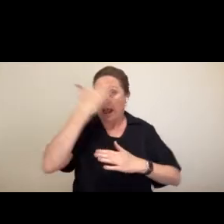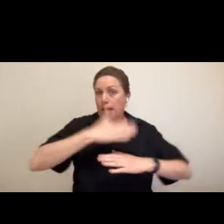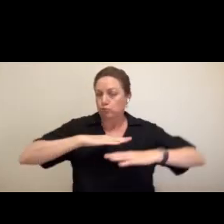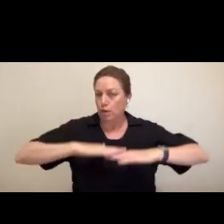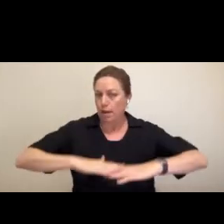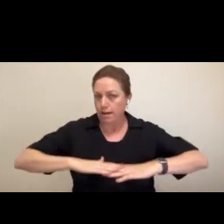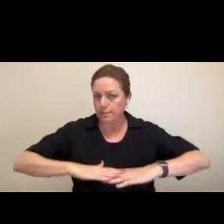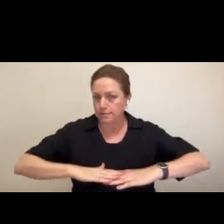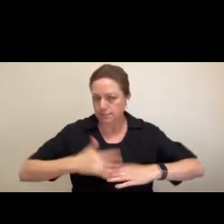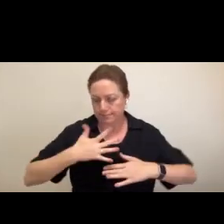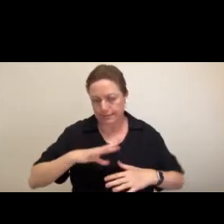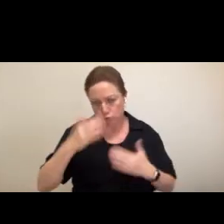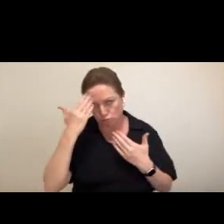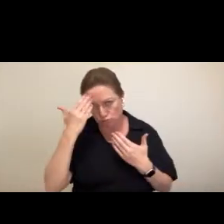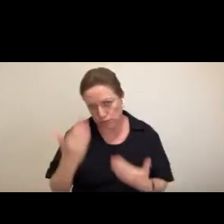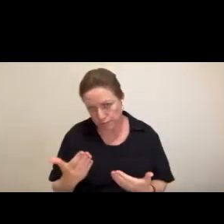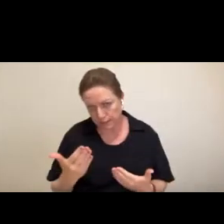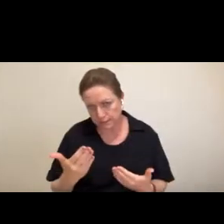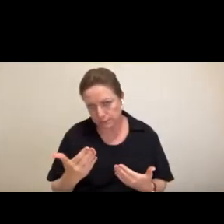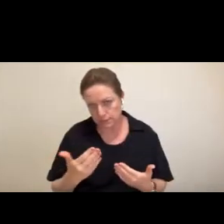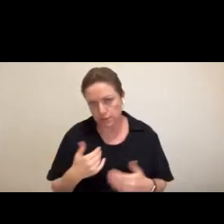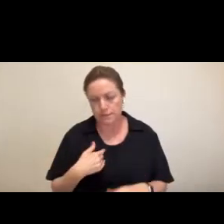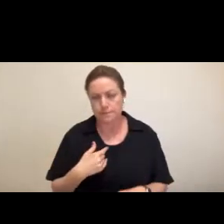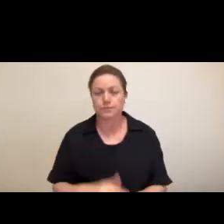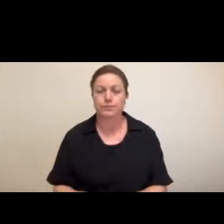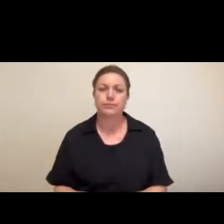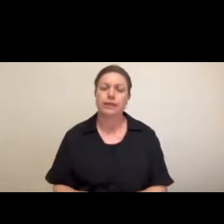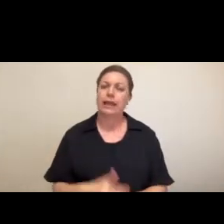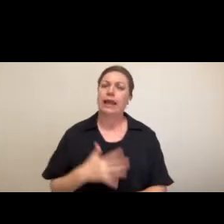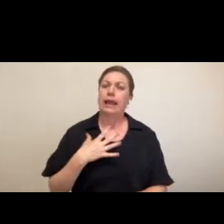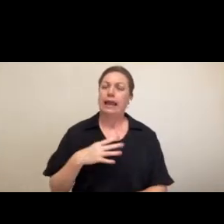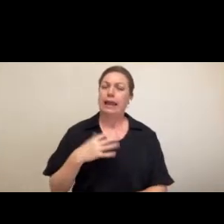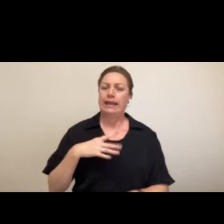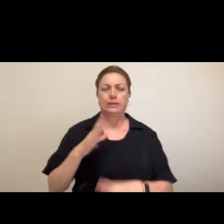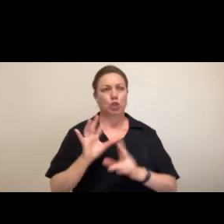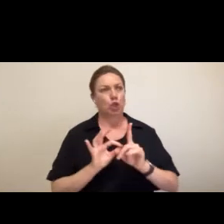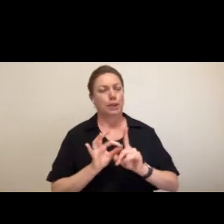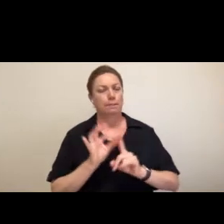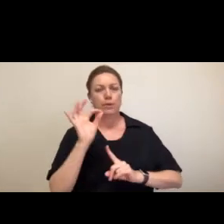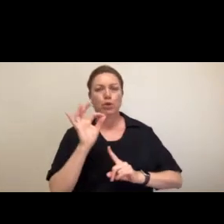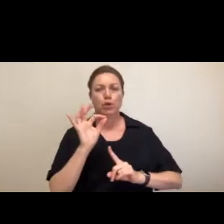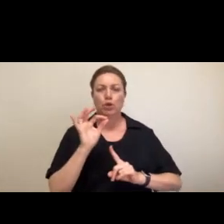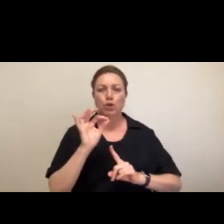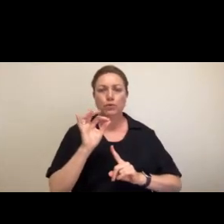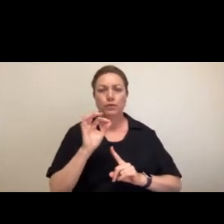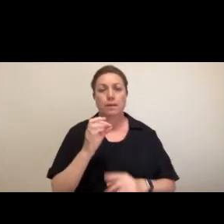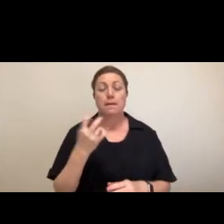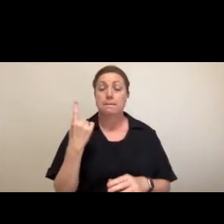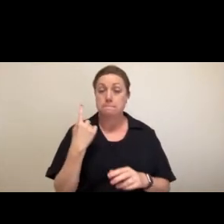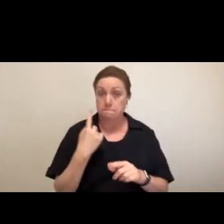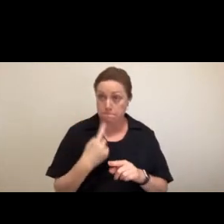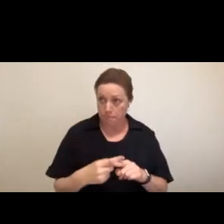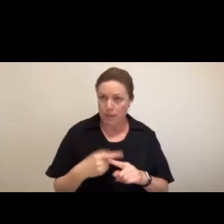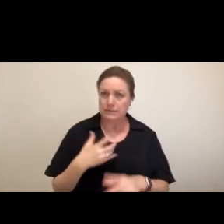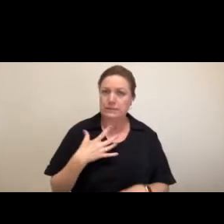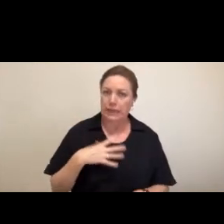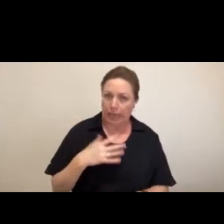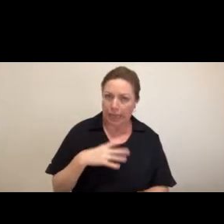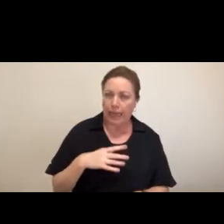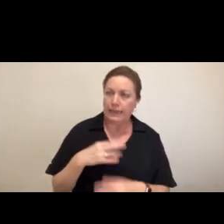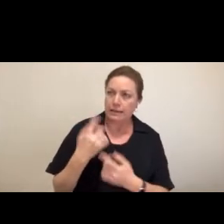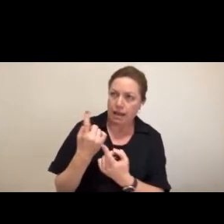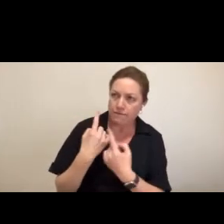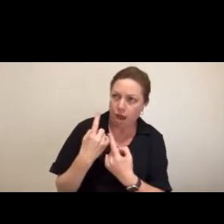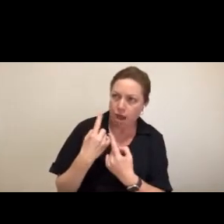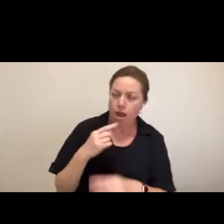to enhance and further the informed consent and consultation of First Nations artists and